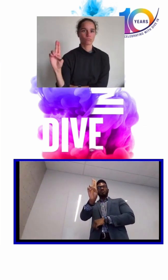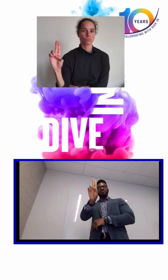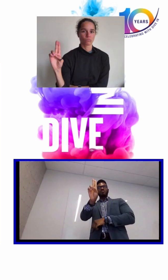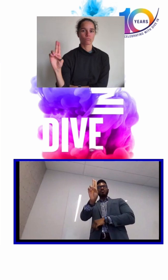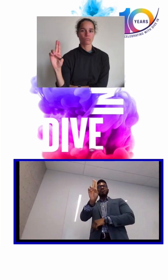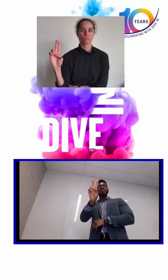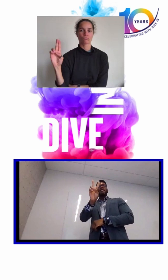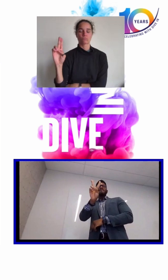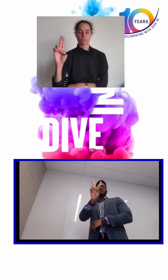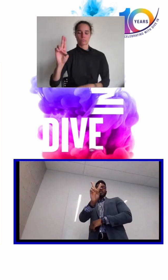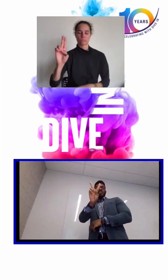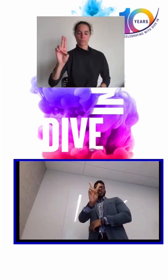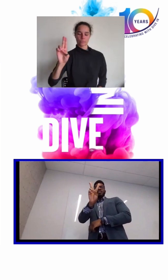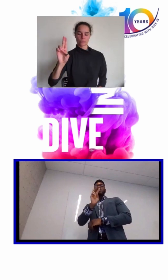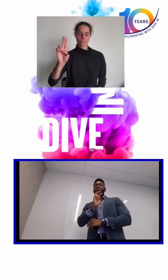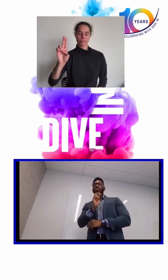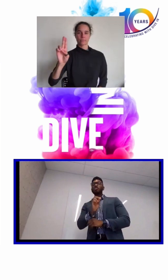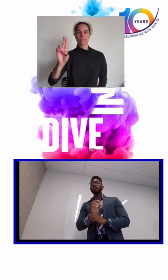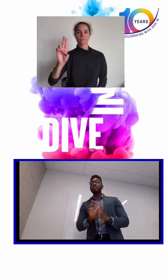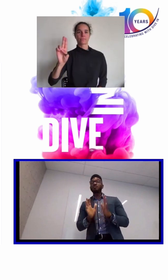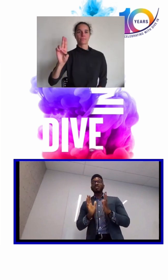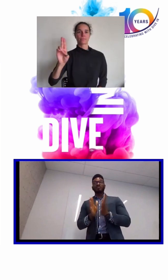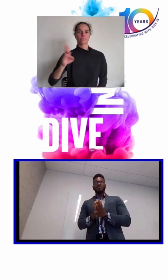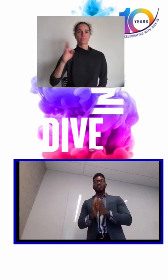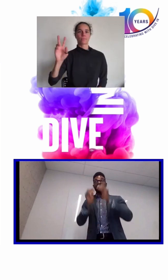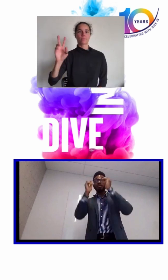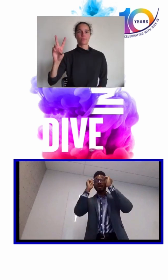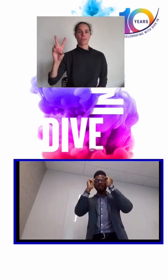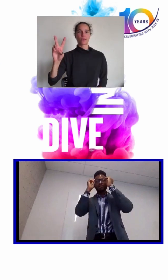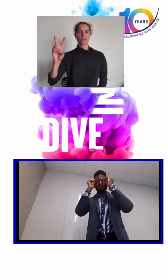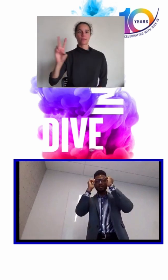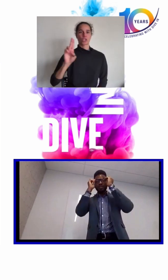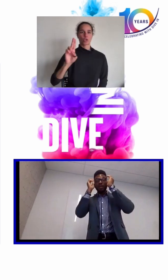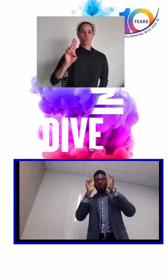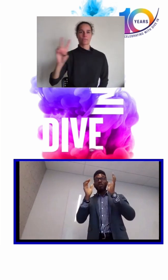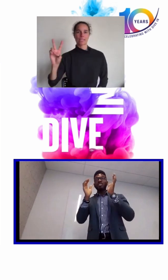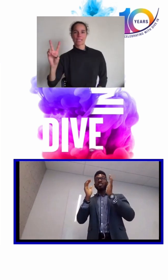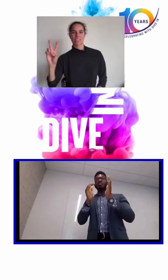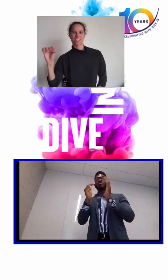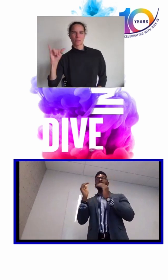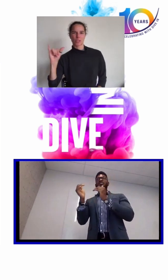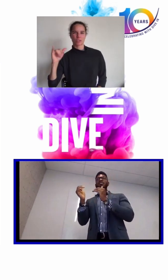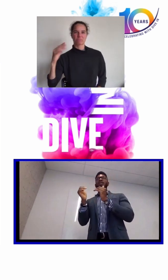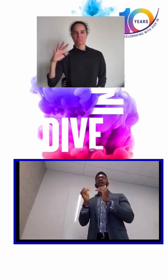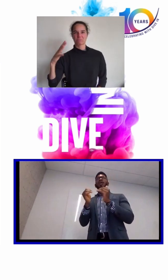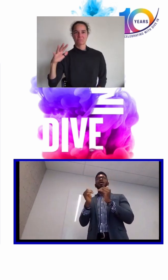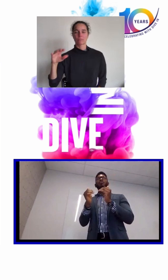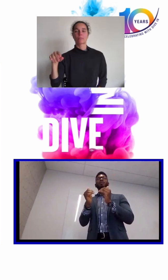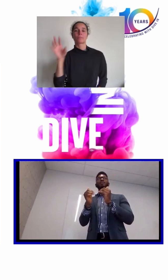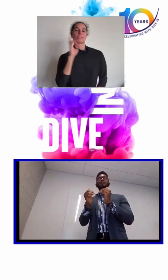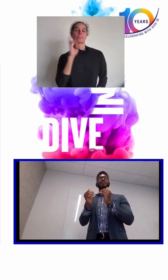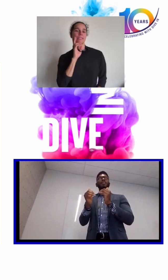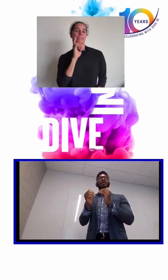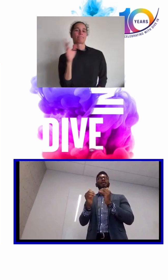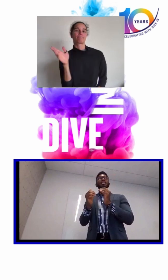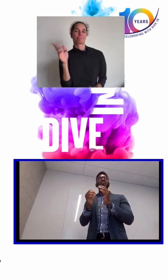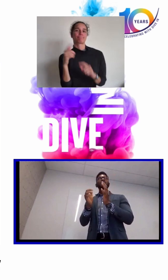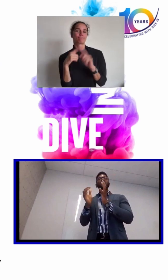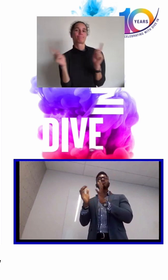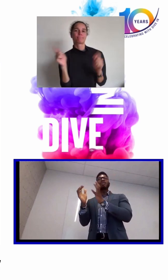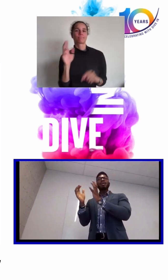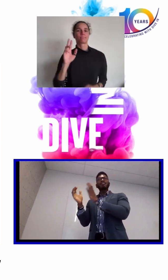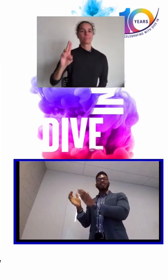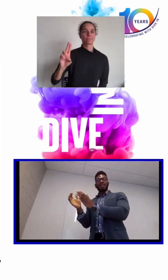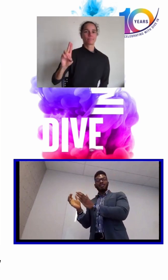U. V. So U and V is very similar, but you could see how